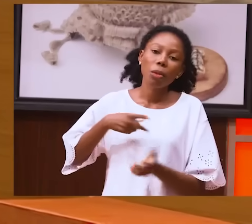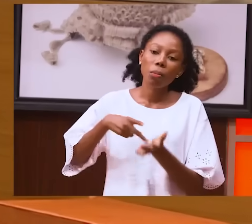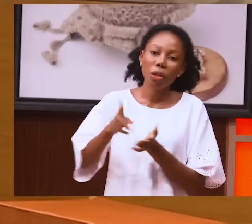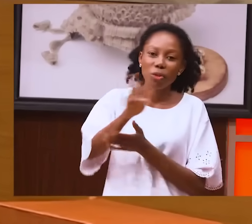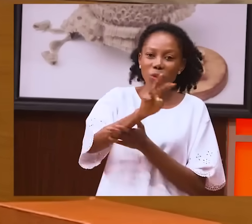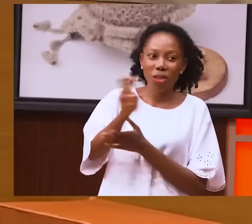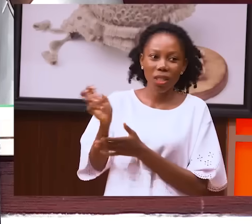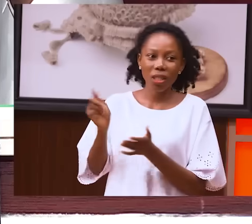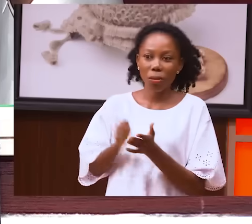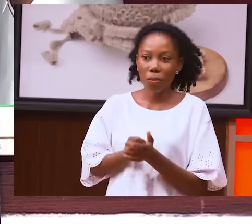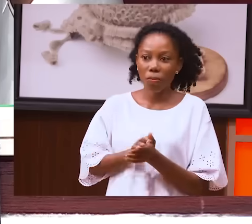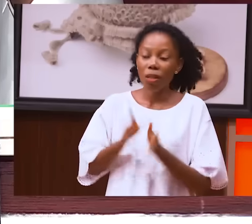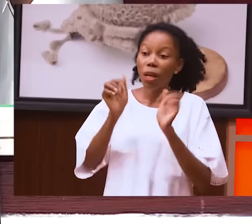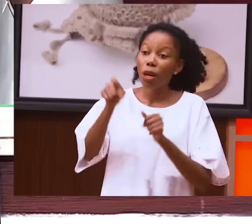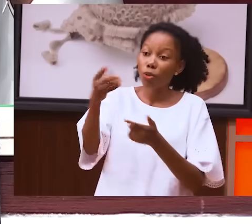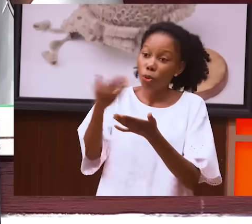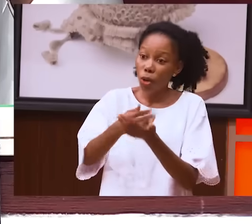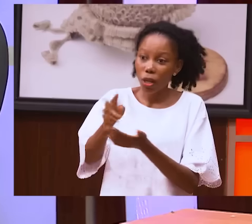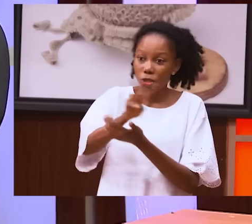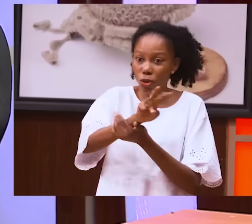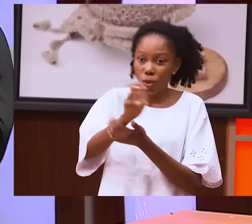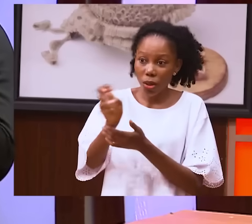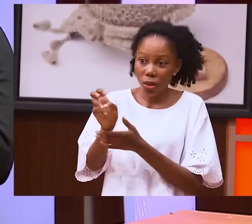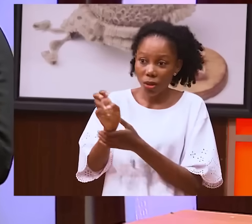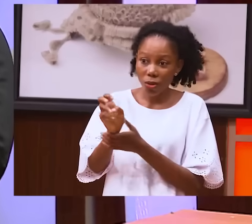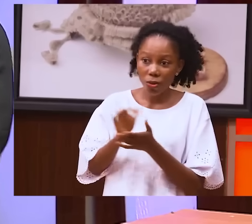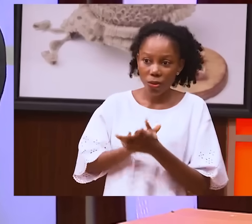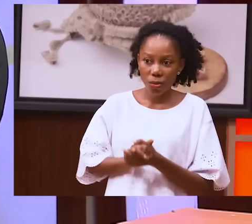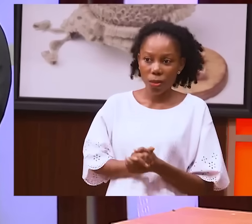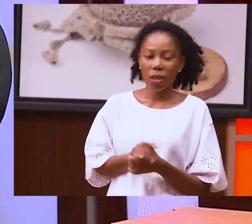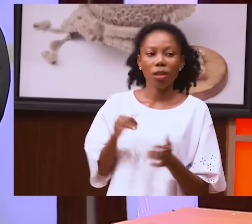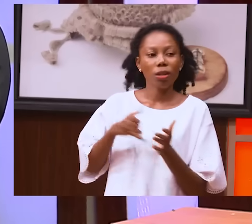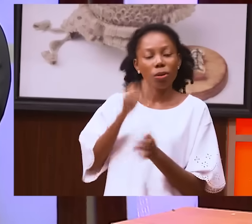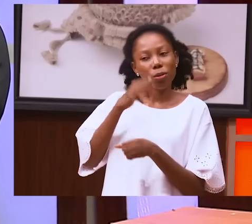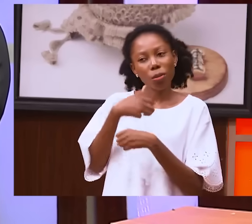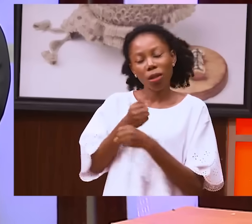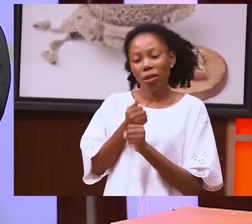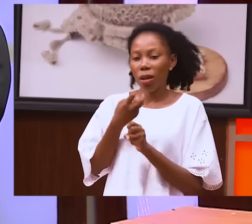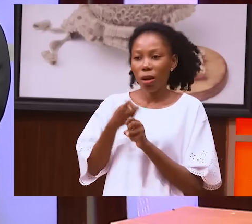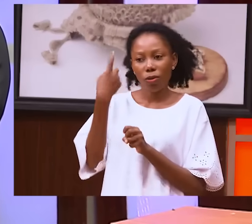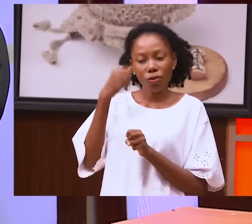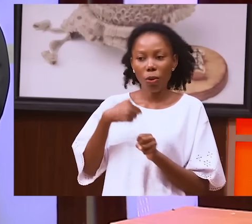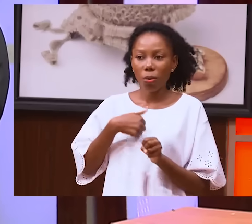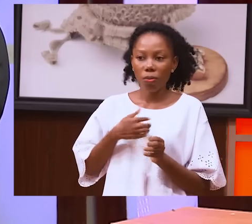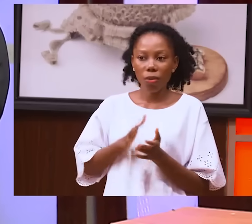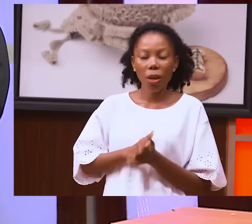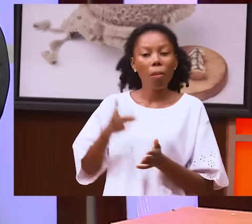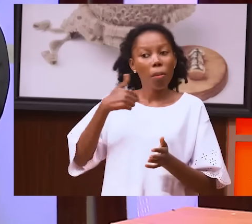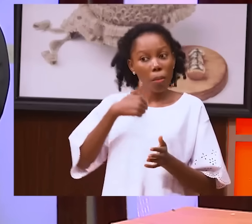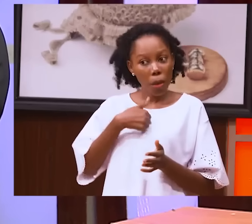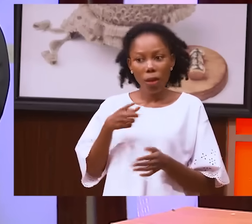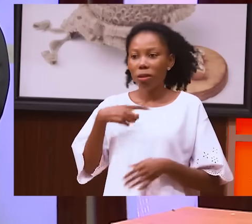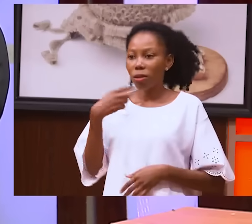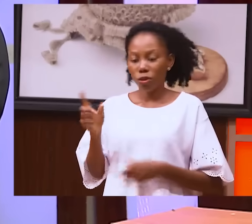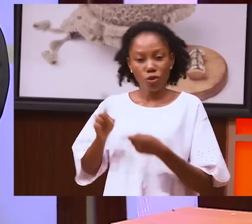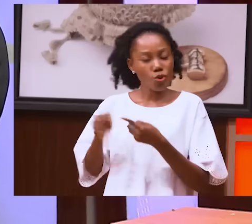money. Can you take 200? He's making it difficult for me. My instruction is to ask